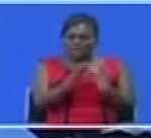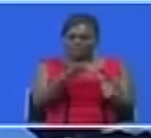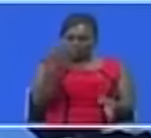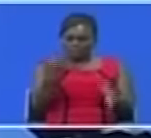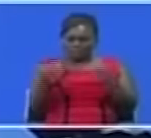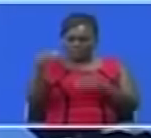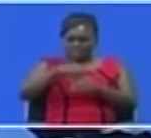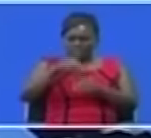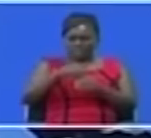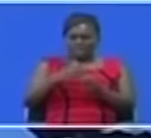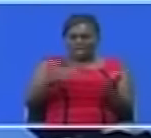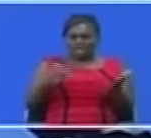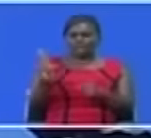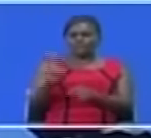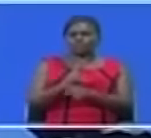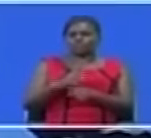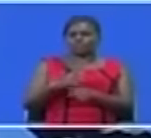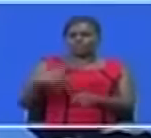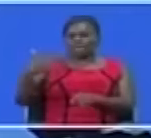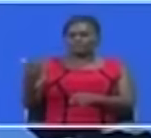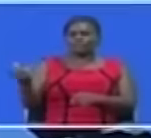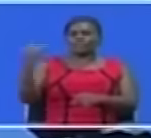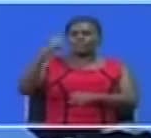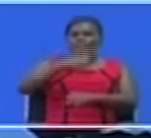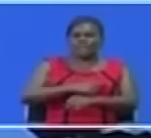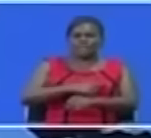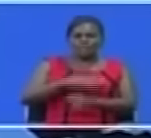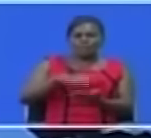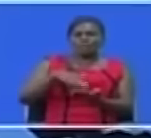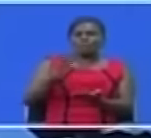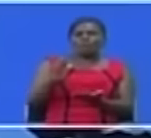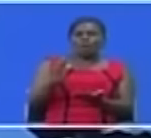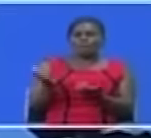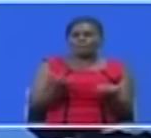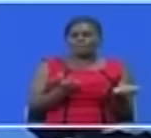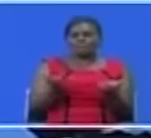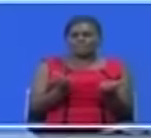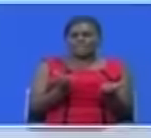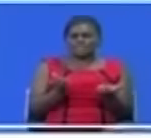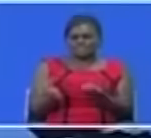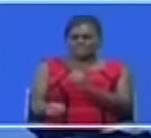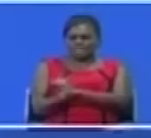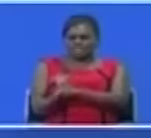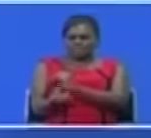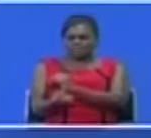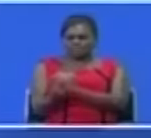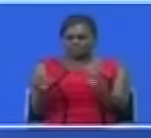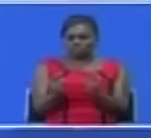and analyze their income against their expenditure on a regular basis. This and more in our business briefs.